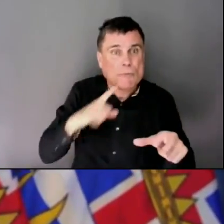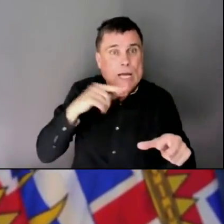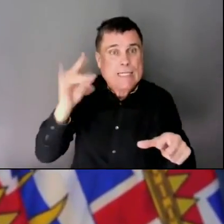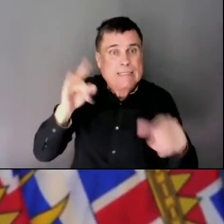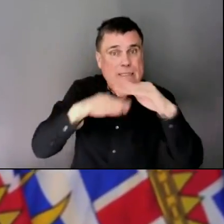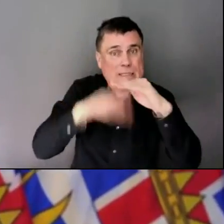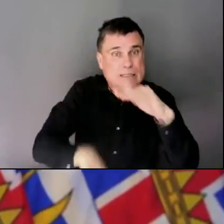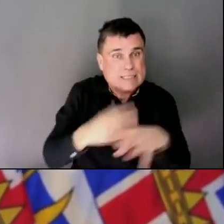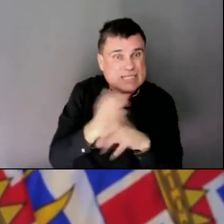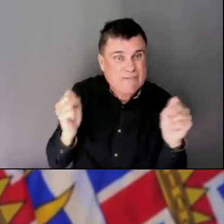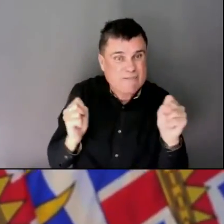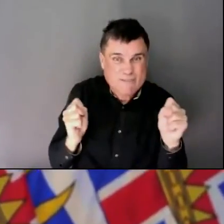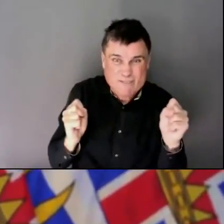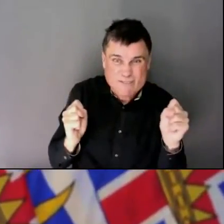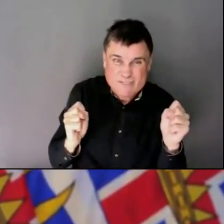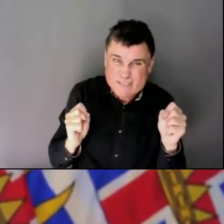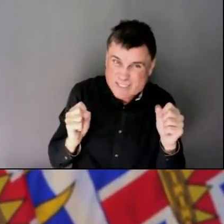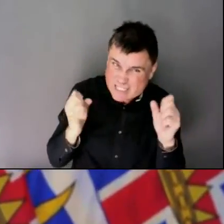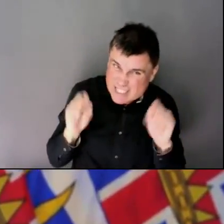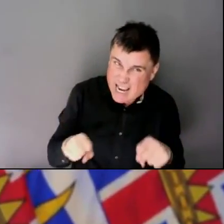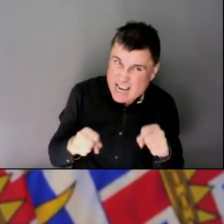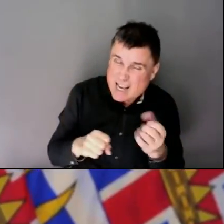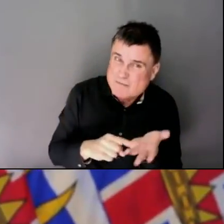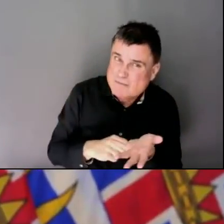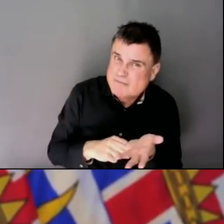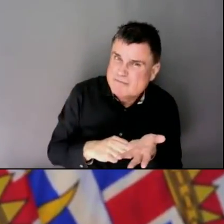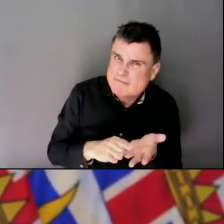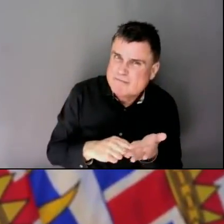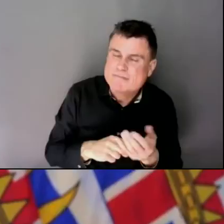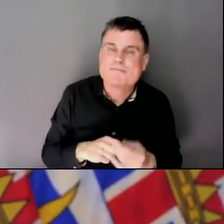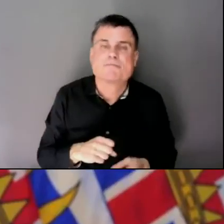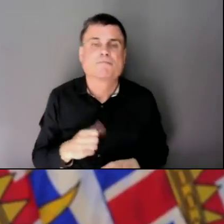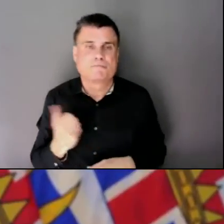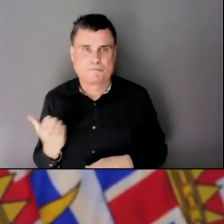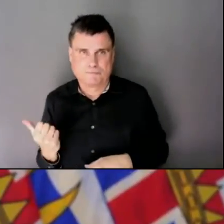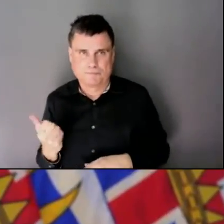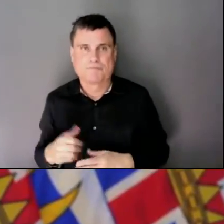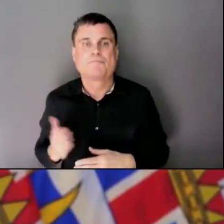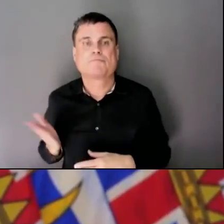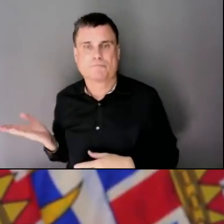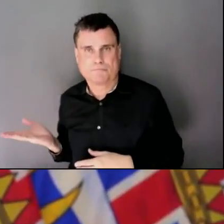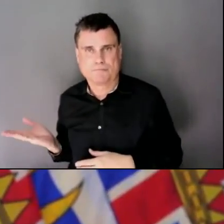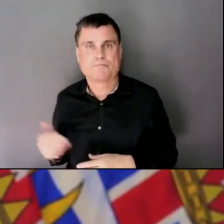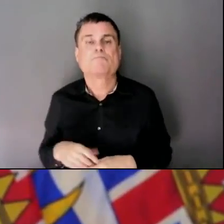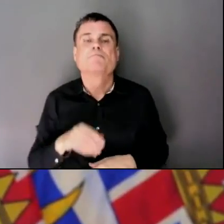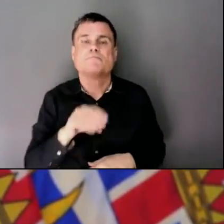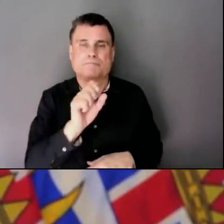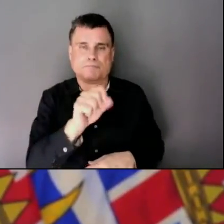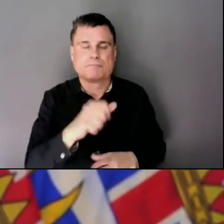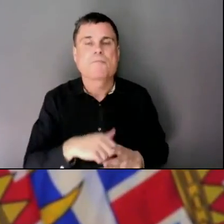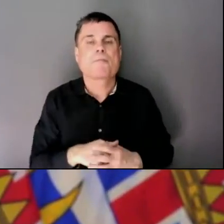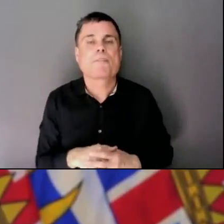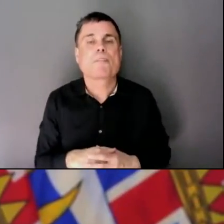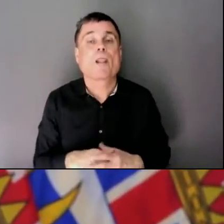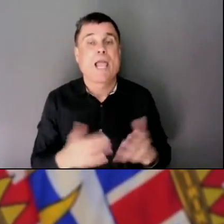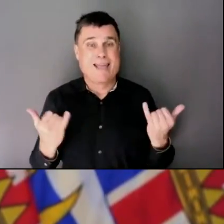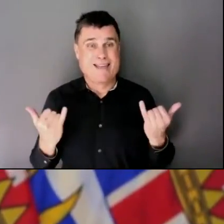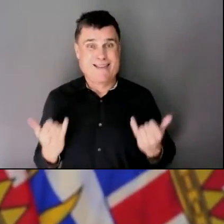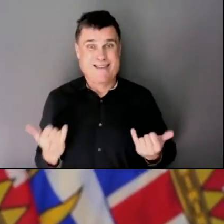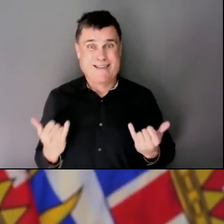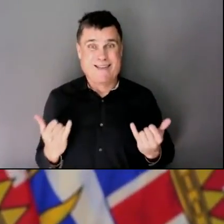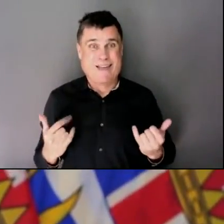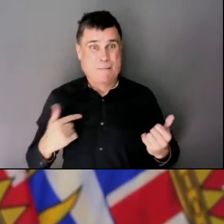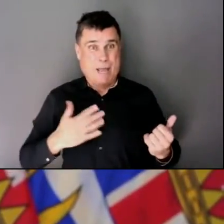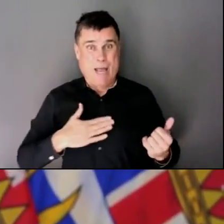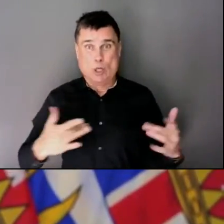vaccinated? Yeah, that's a really good question. So right now, it's not necessarily a concern in that the evidence